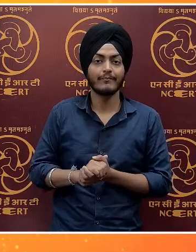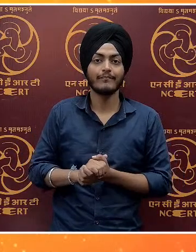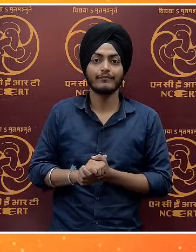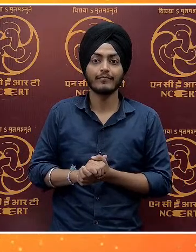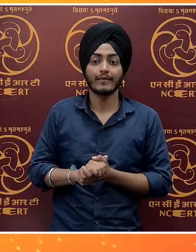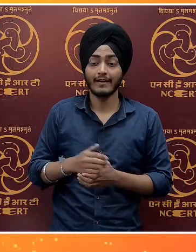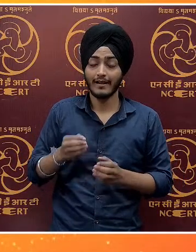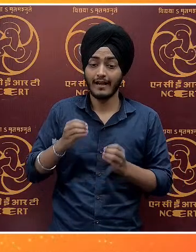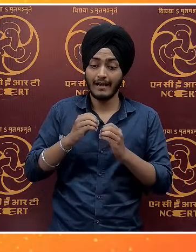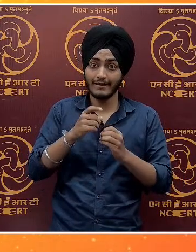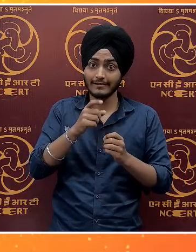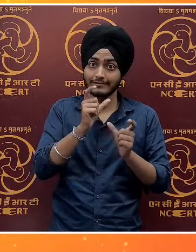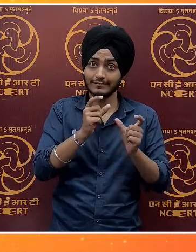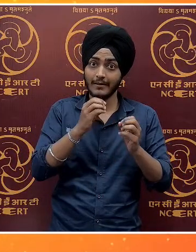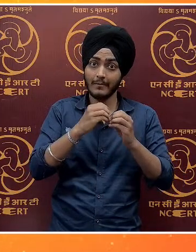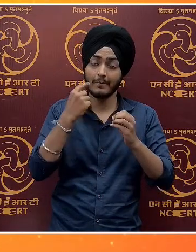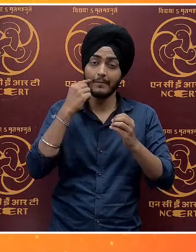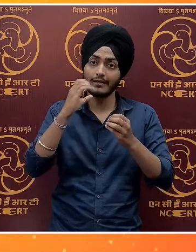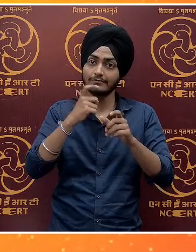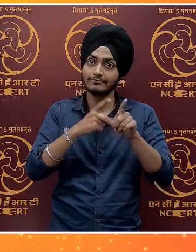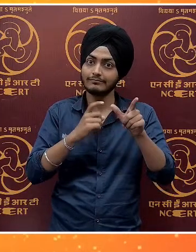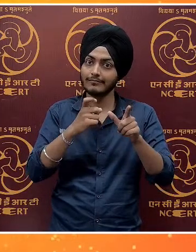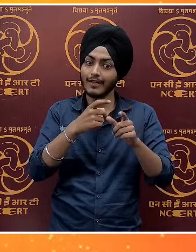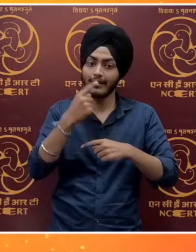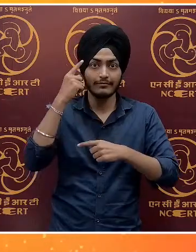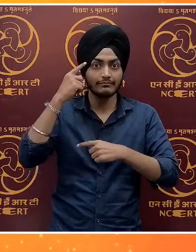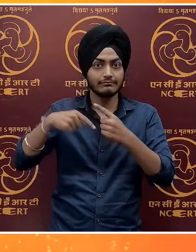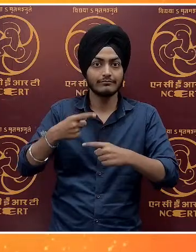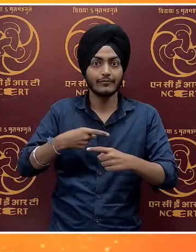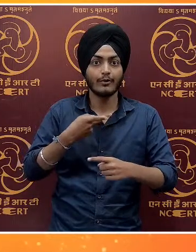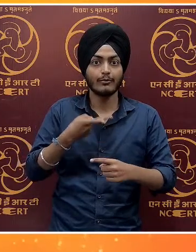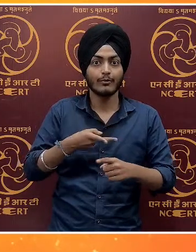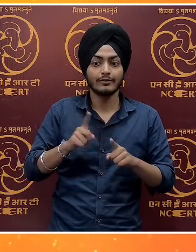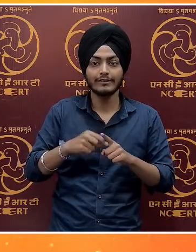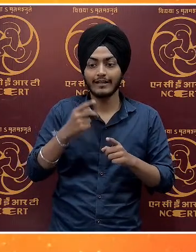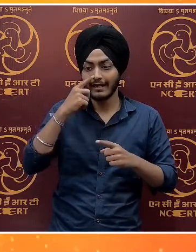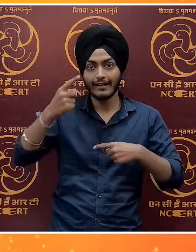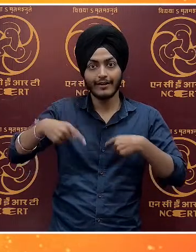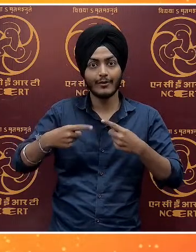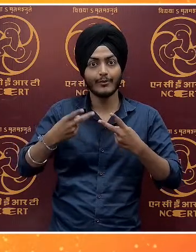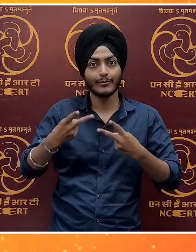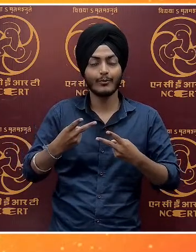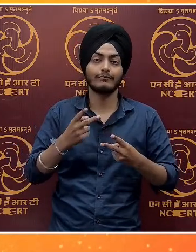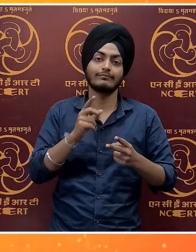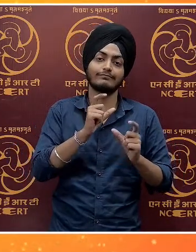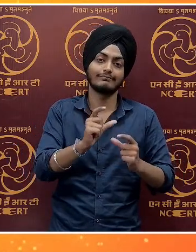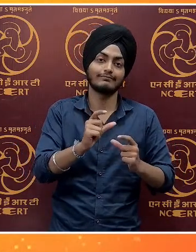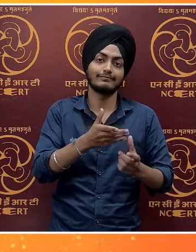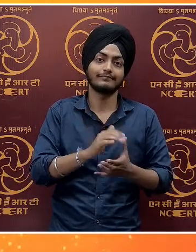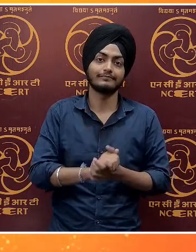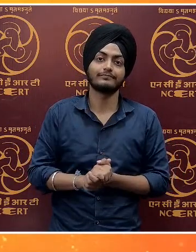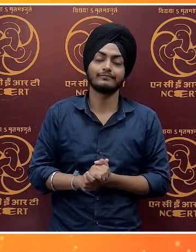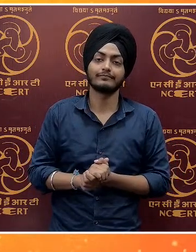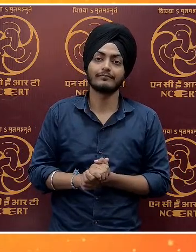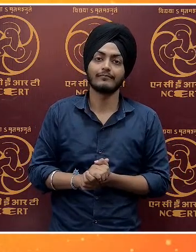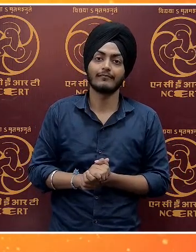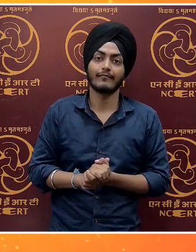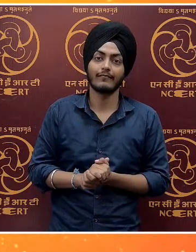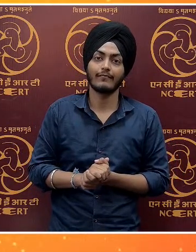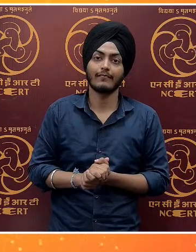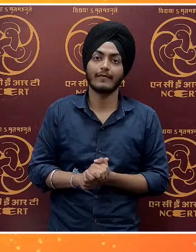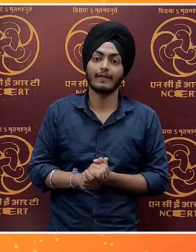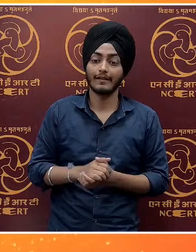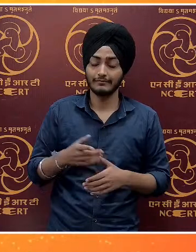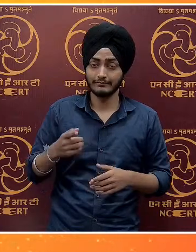bicycle have 2 wheels and bi means 2. That's why we call it bicycle. Okay, great. The